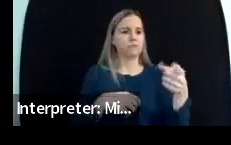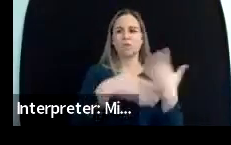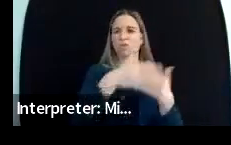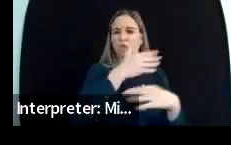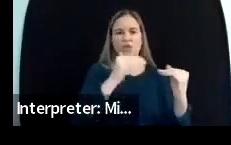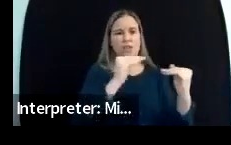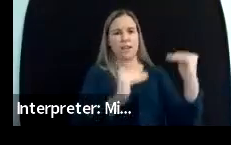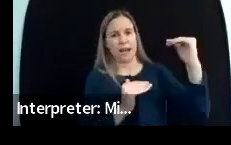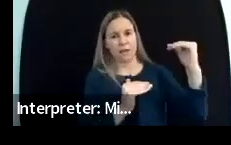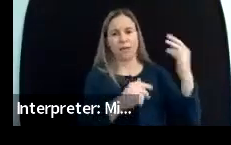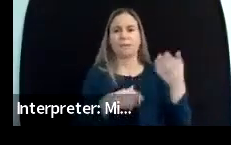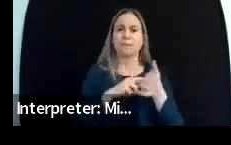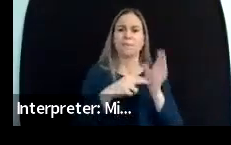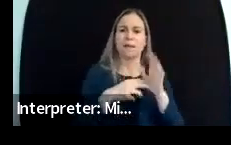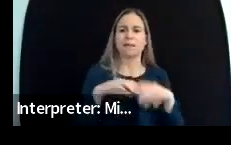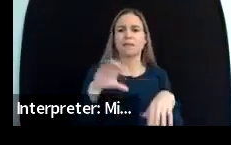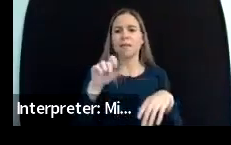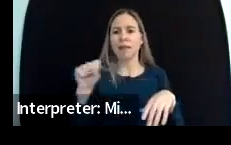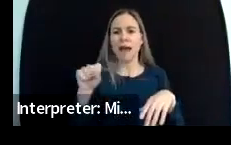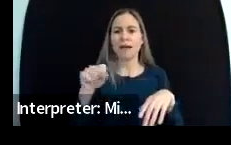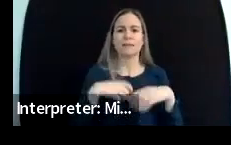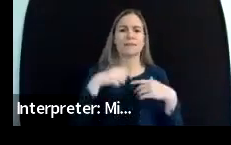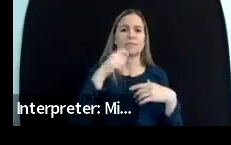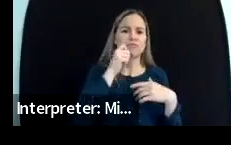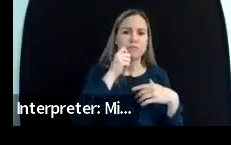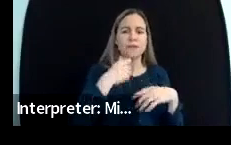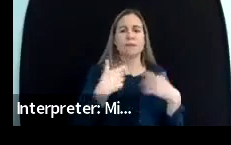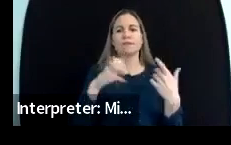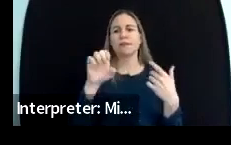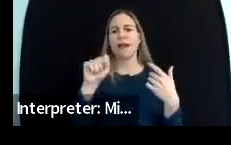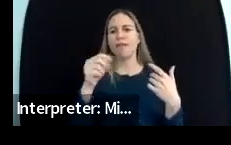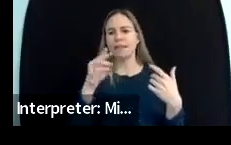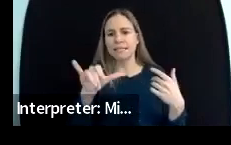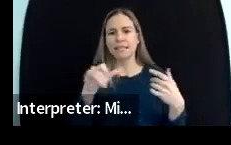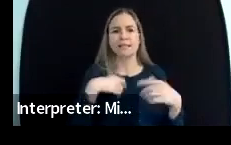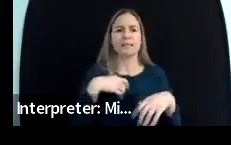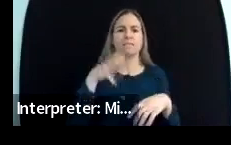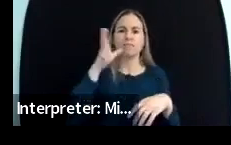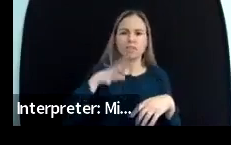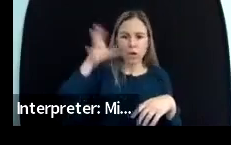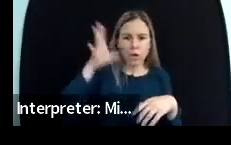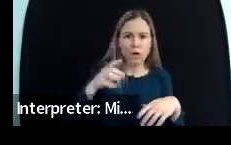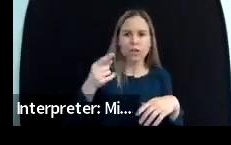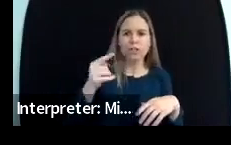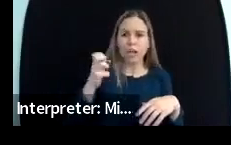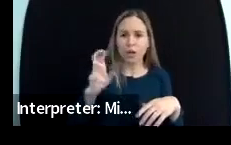along the lines of class, race, ethnicity, gender. Institutional inequities come through in